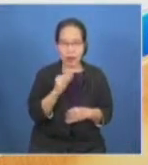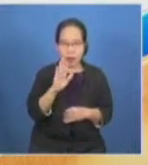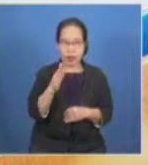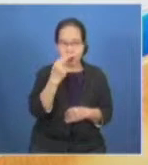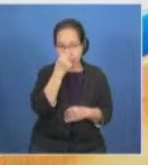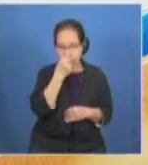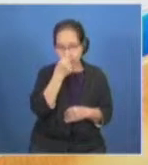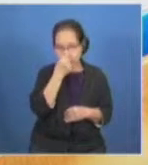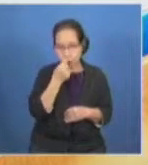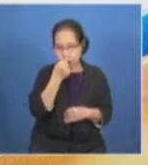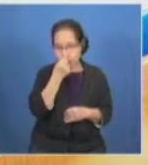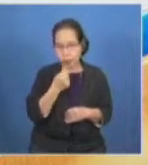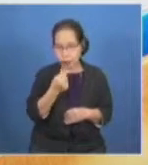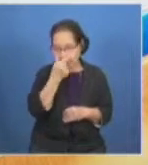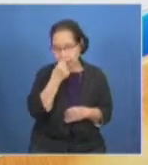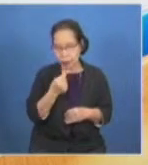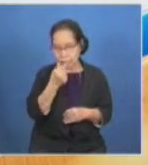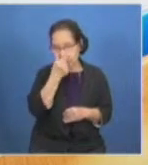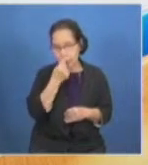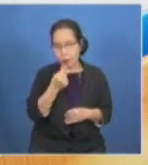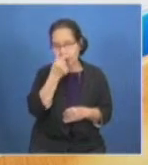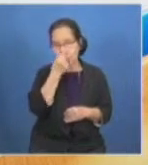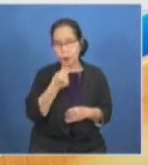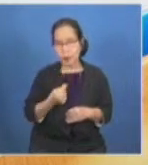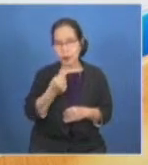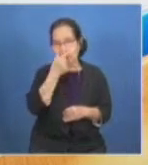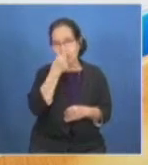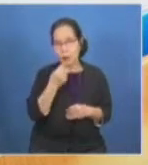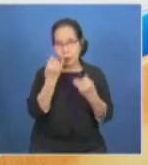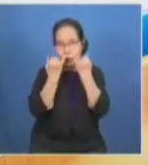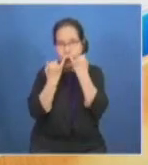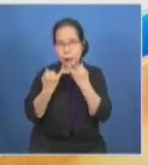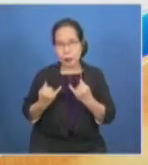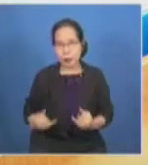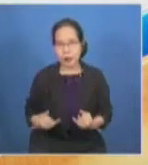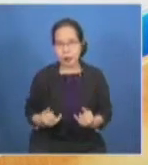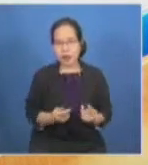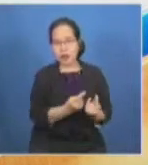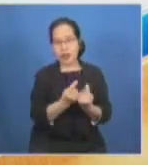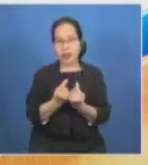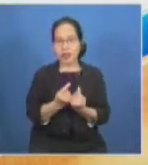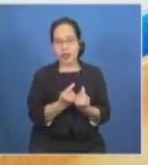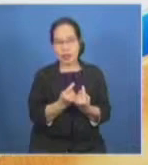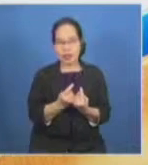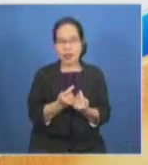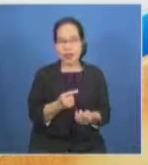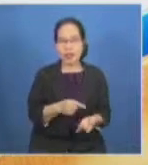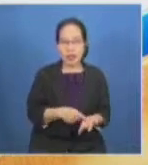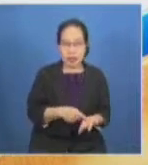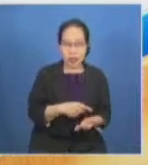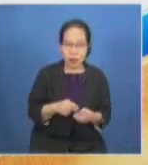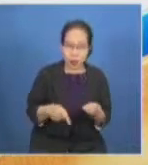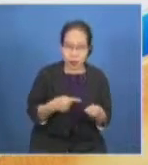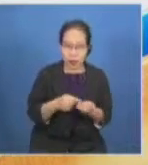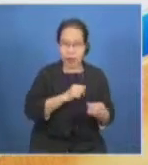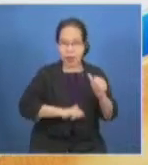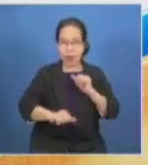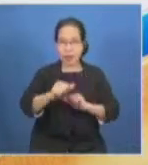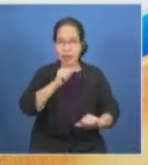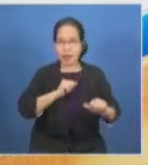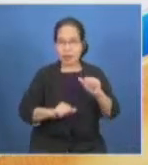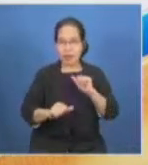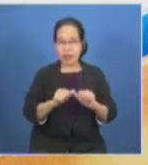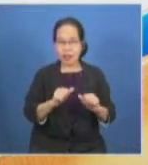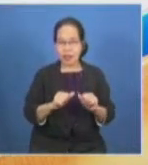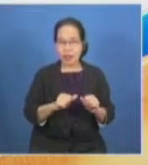pati sipon, magkasama yon. Ito, ayon sa science. So it goes with the mucus. Now, according